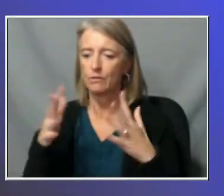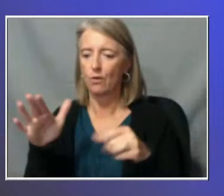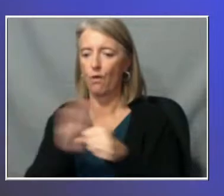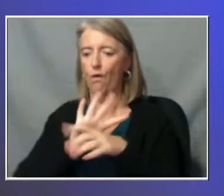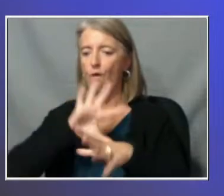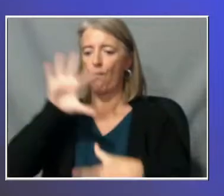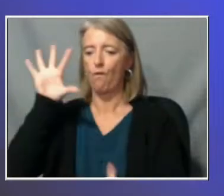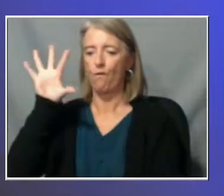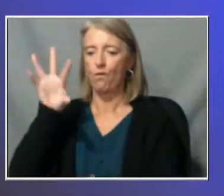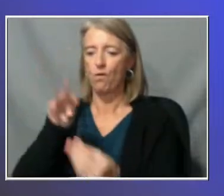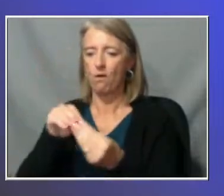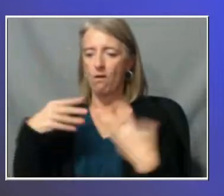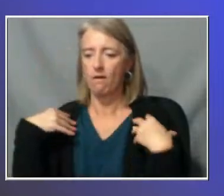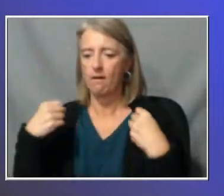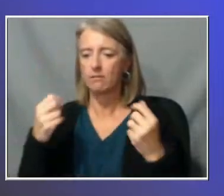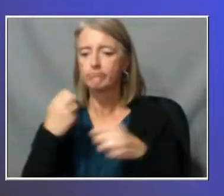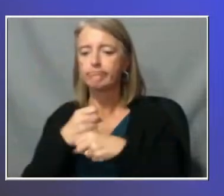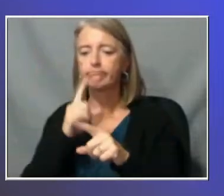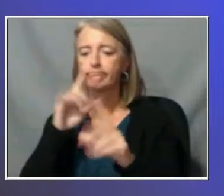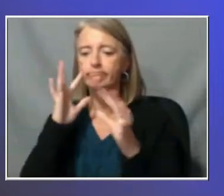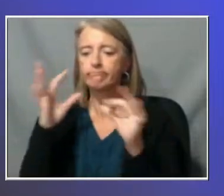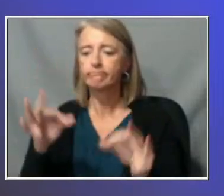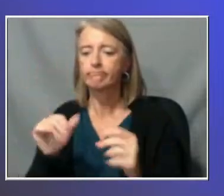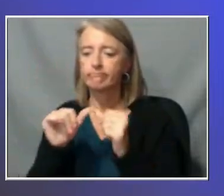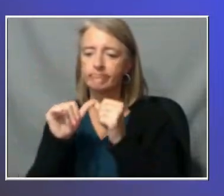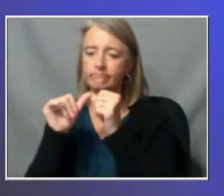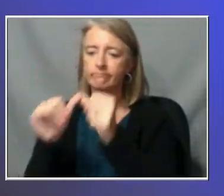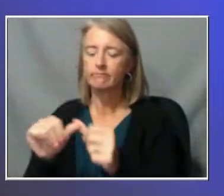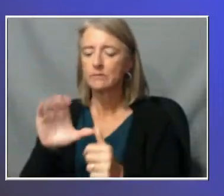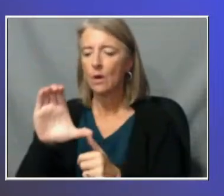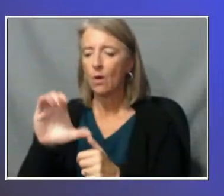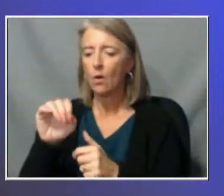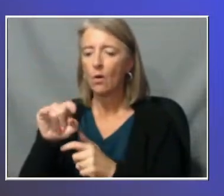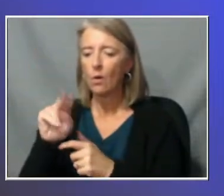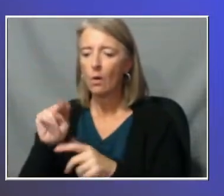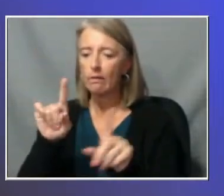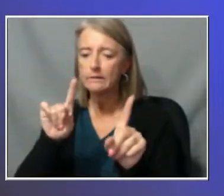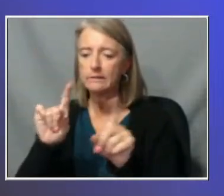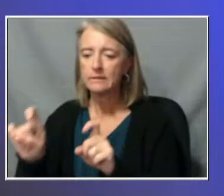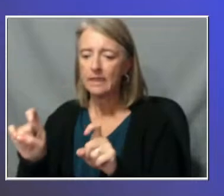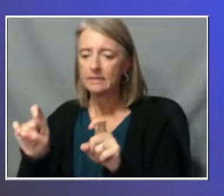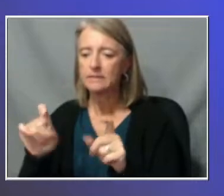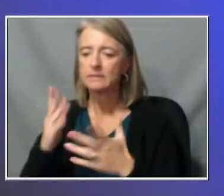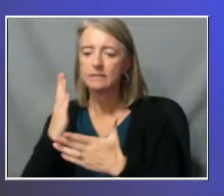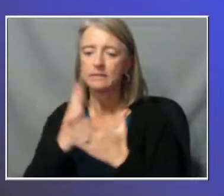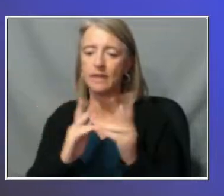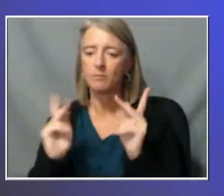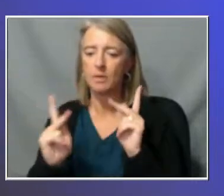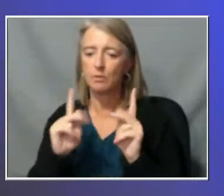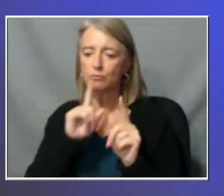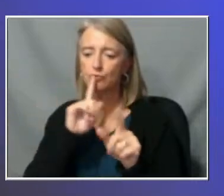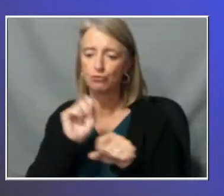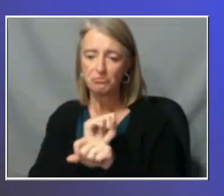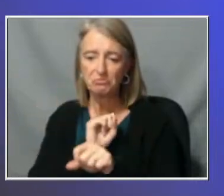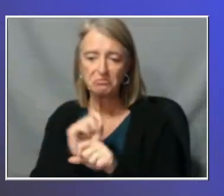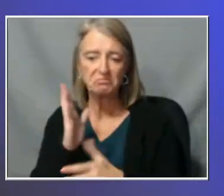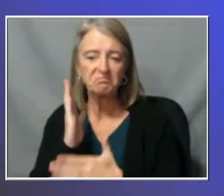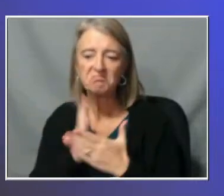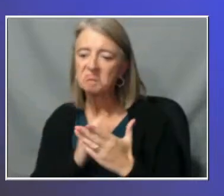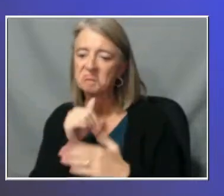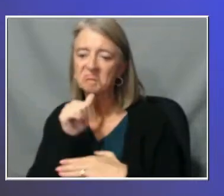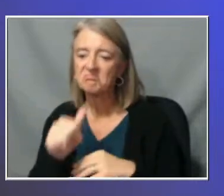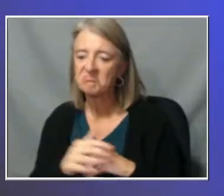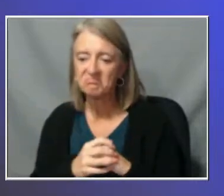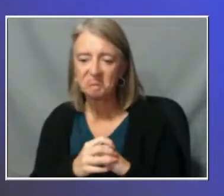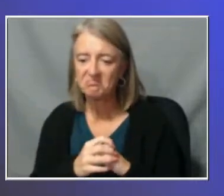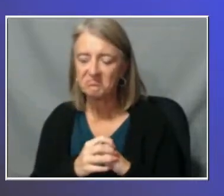making decisions with you about, do you need to continue a colonoscopy? And for some people that will be true, and for others it won't be. So